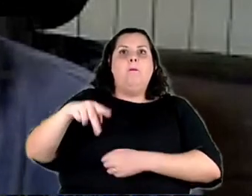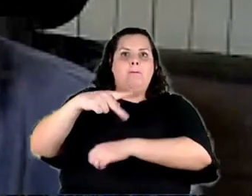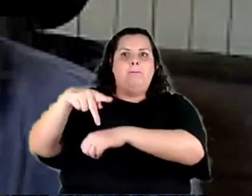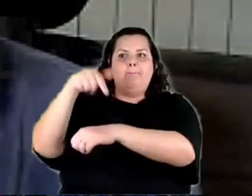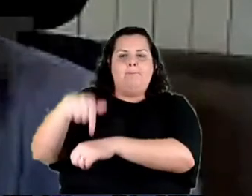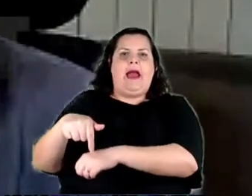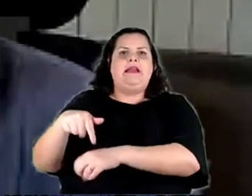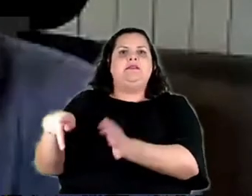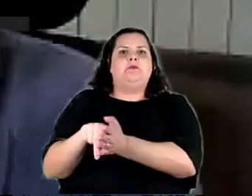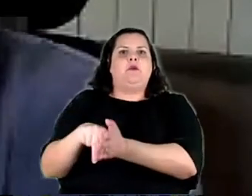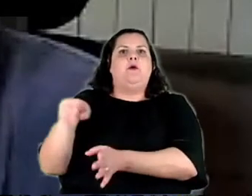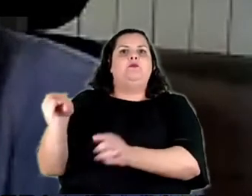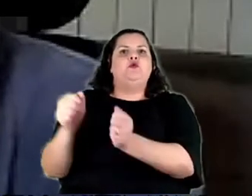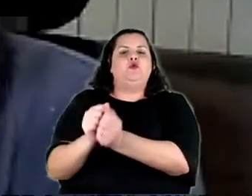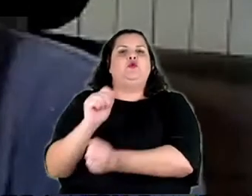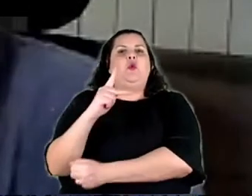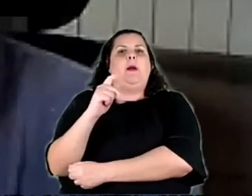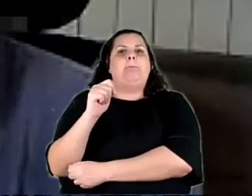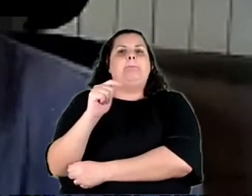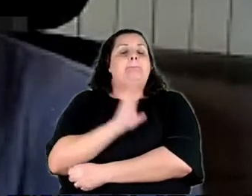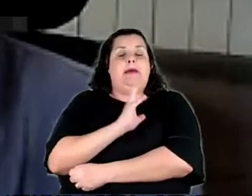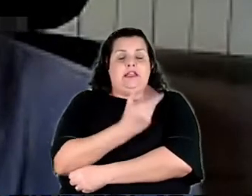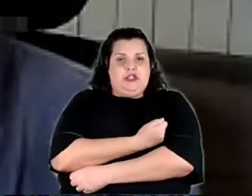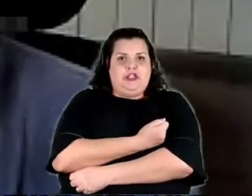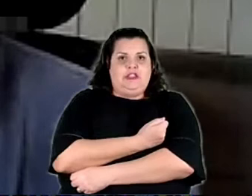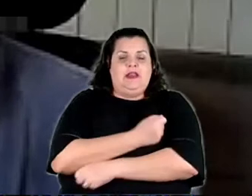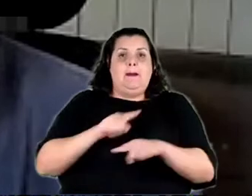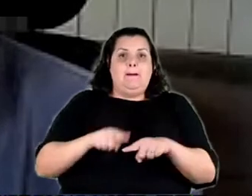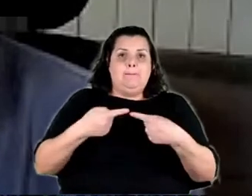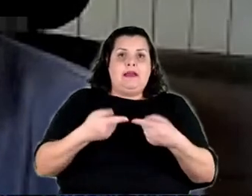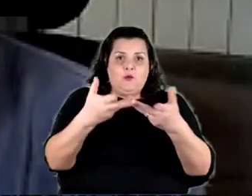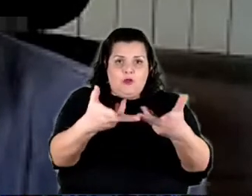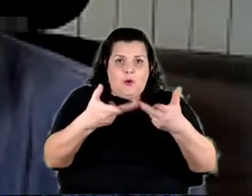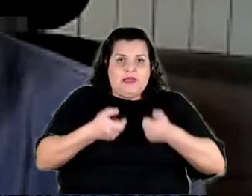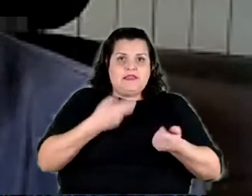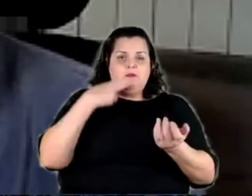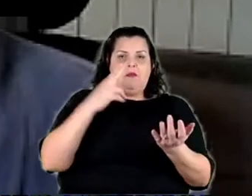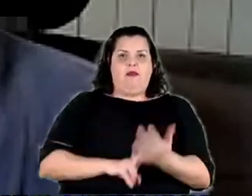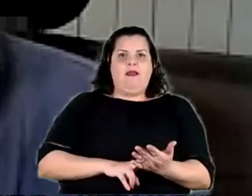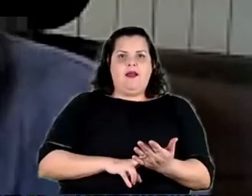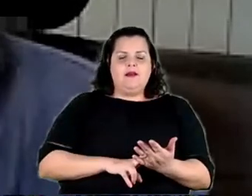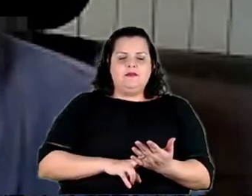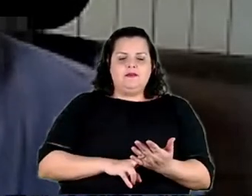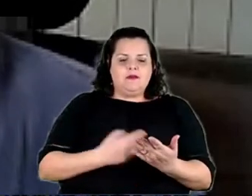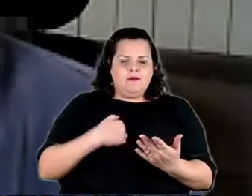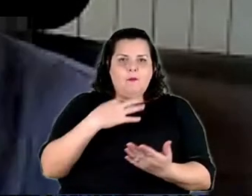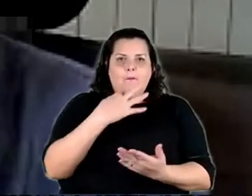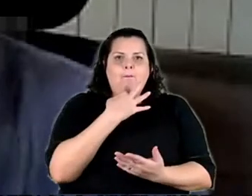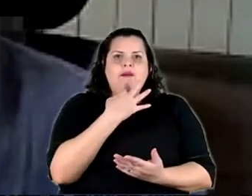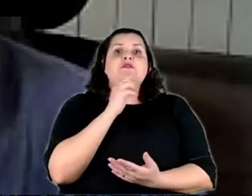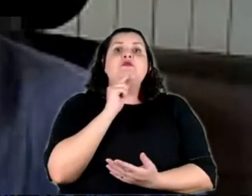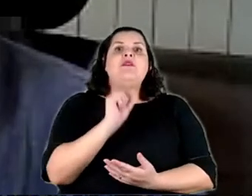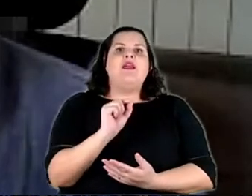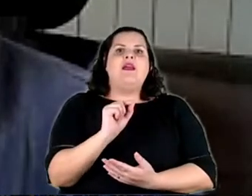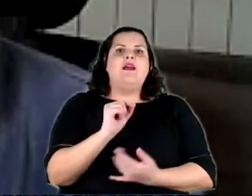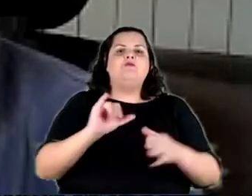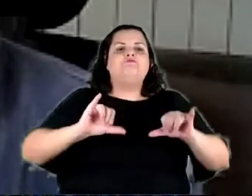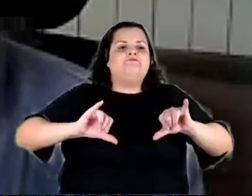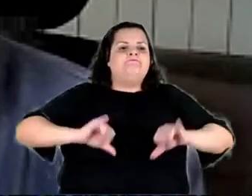of Palestinians, to listen to the voice of Palestinian despair, and to own the